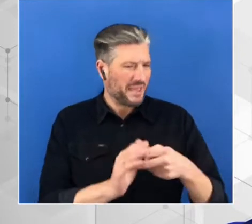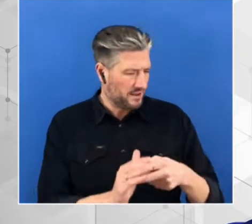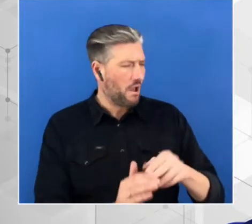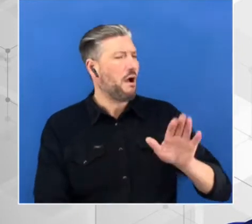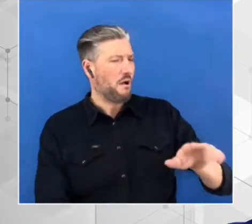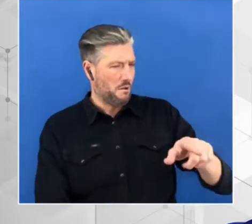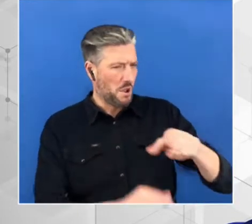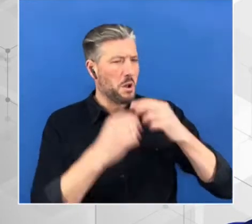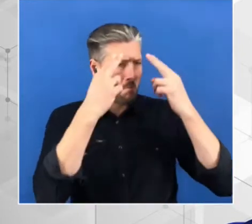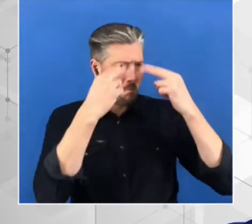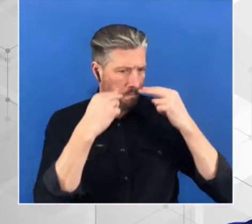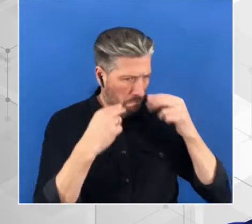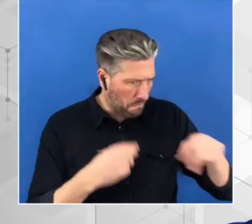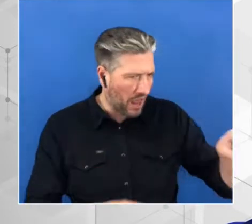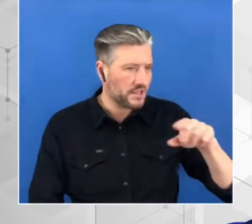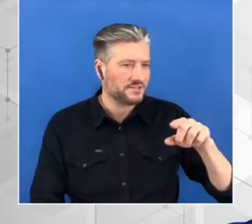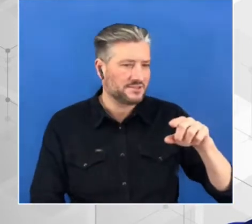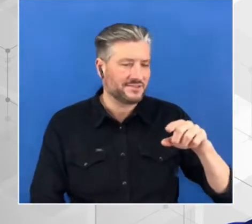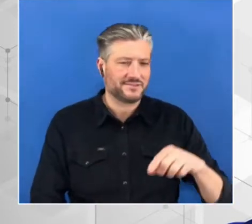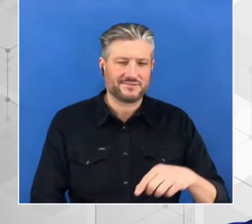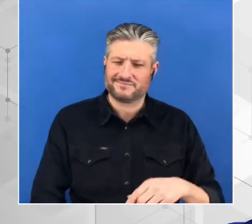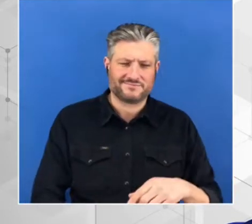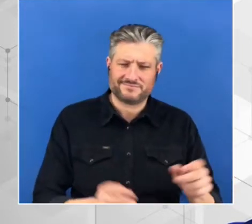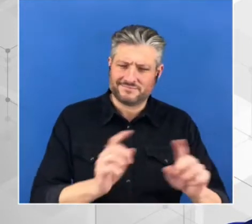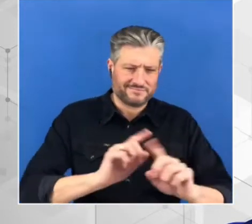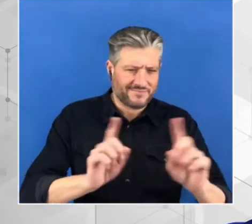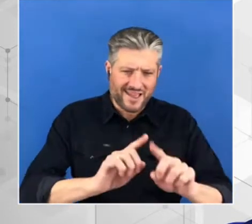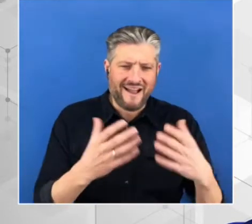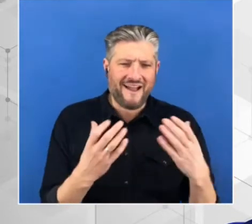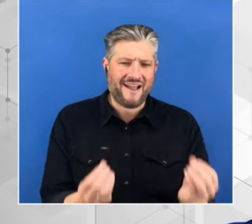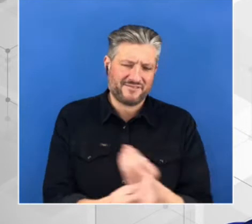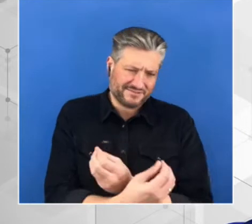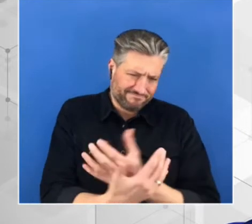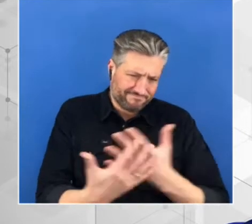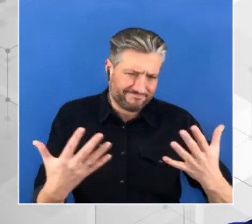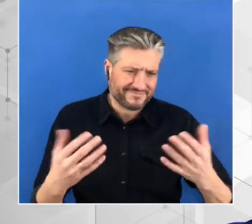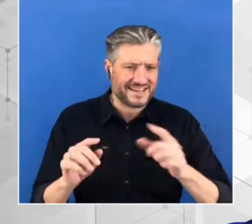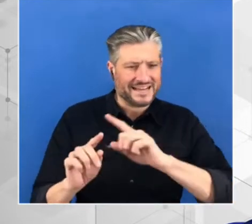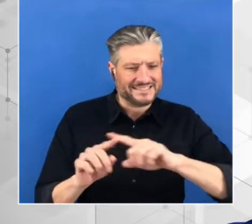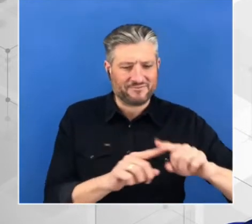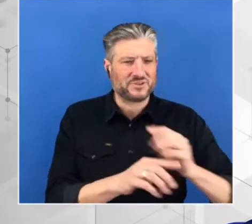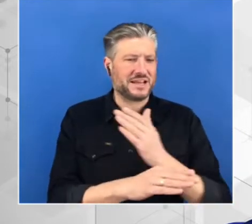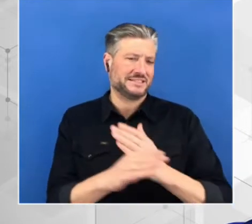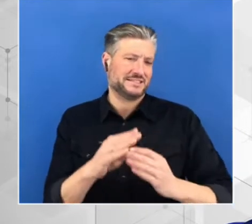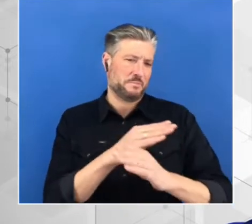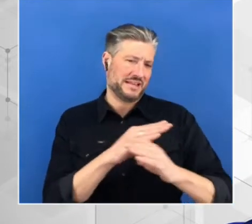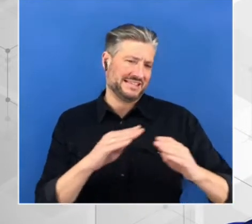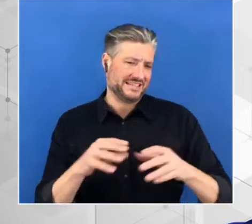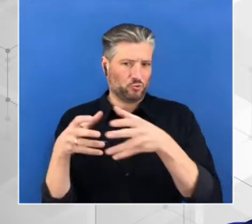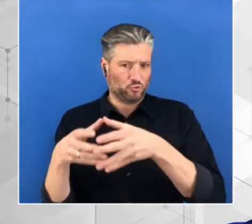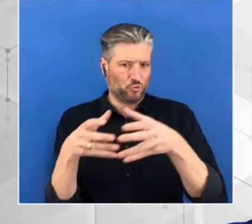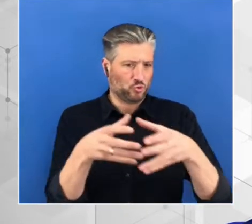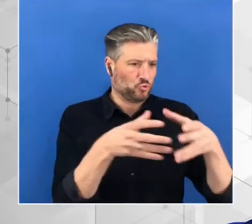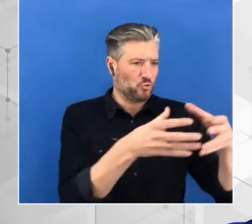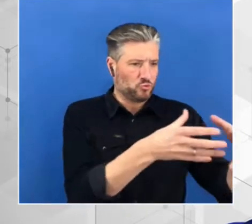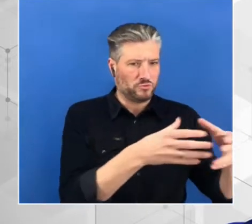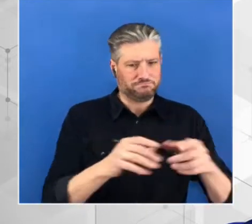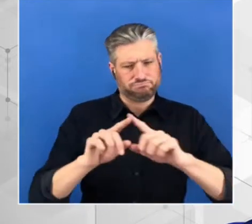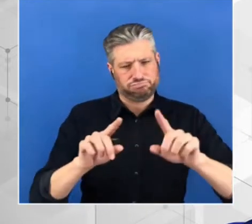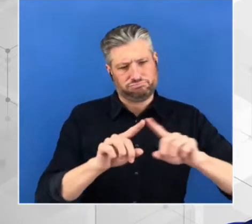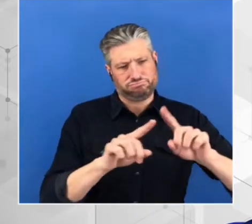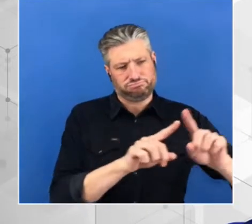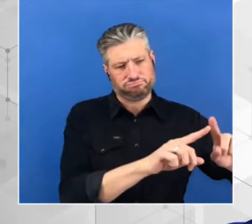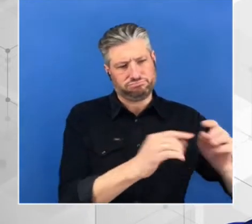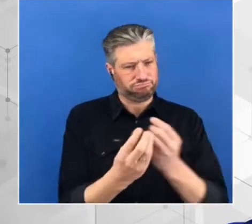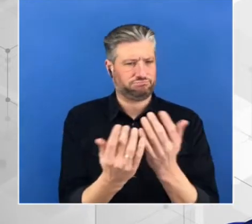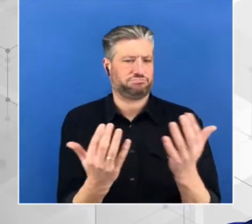types of impairments, and of course they are depending on the time. We can categorize it in permanent, temporary,